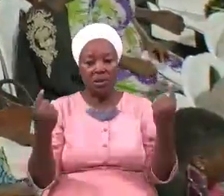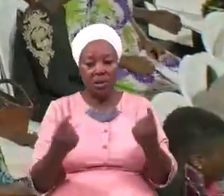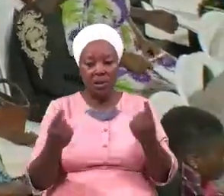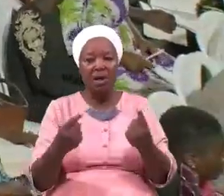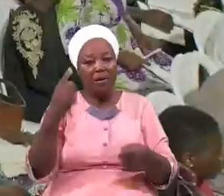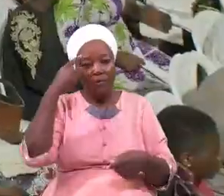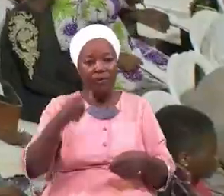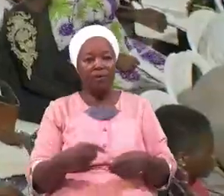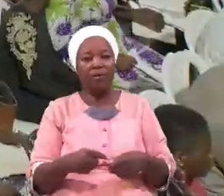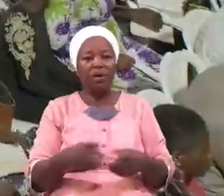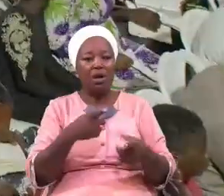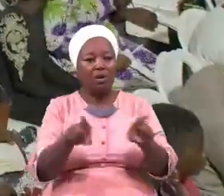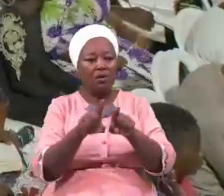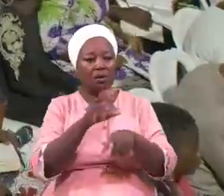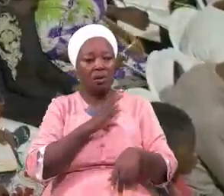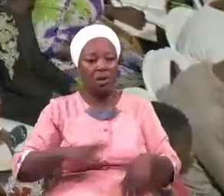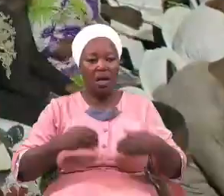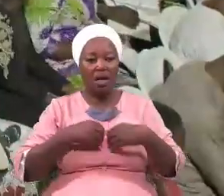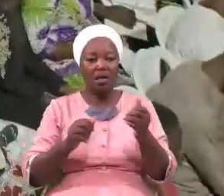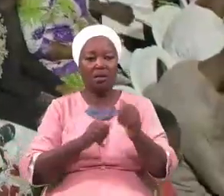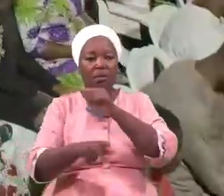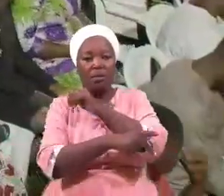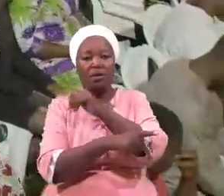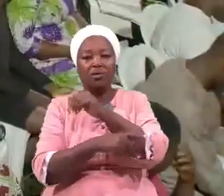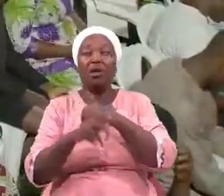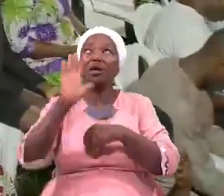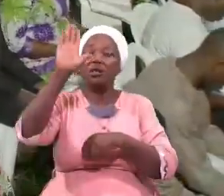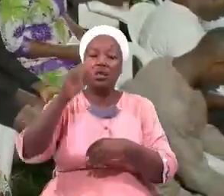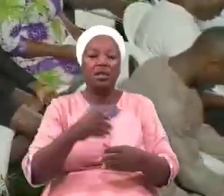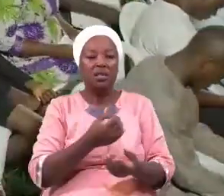a Passover, is sacrificed for us.